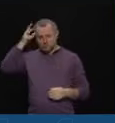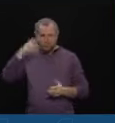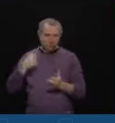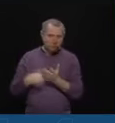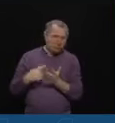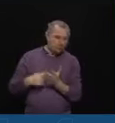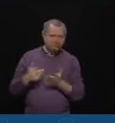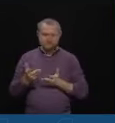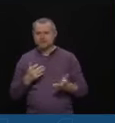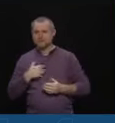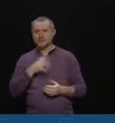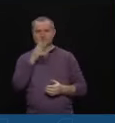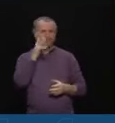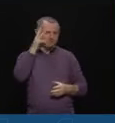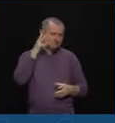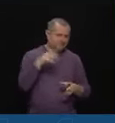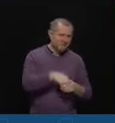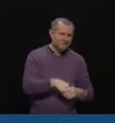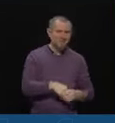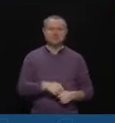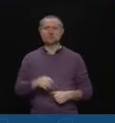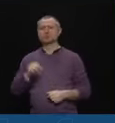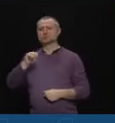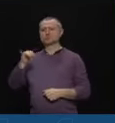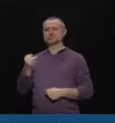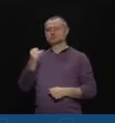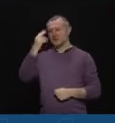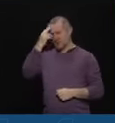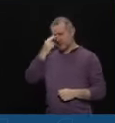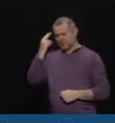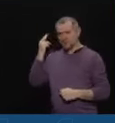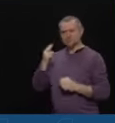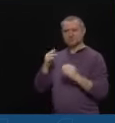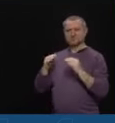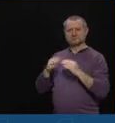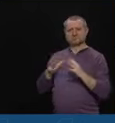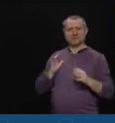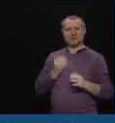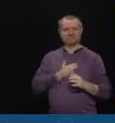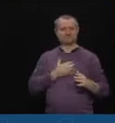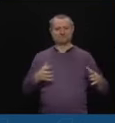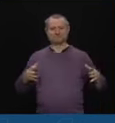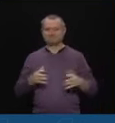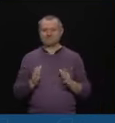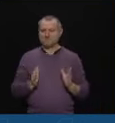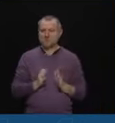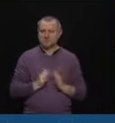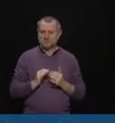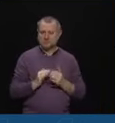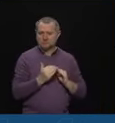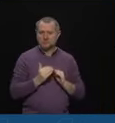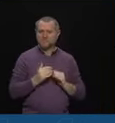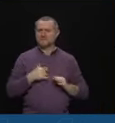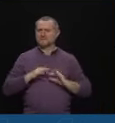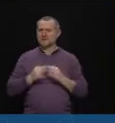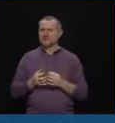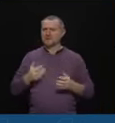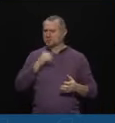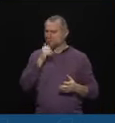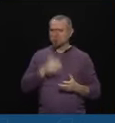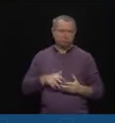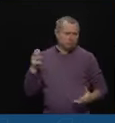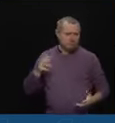social justice Catholics in the town I grew up in. Our family didn't have much, but we had heart. And we also had a sense of what was right and wrong. And so my